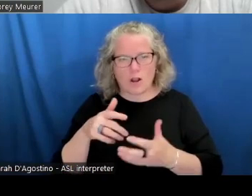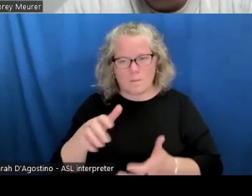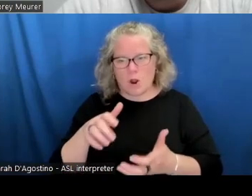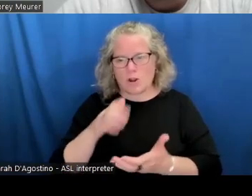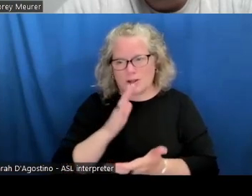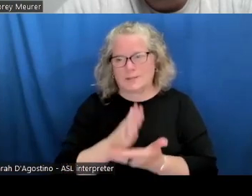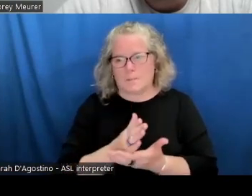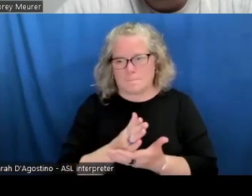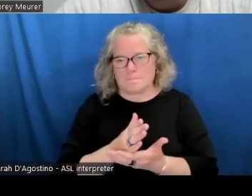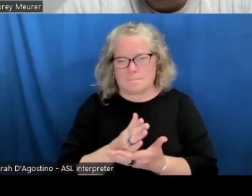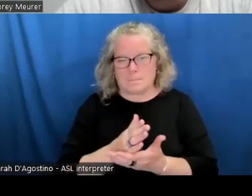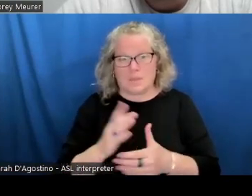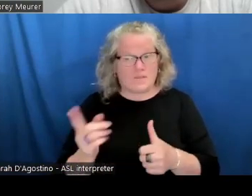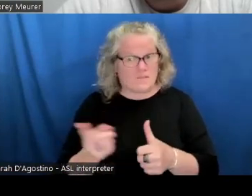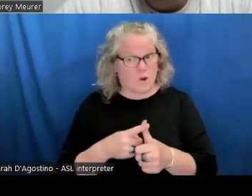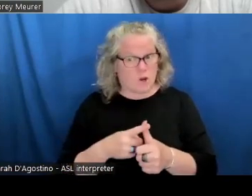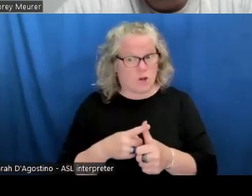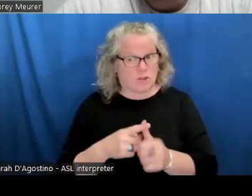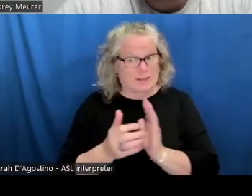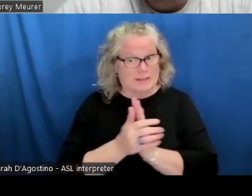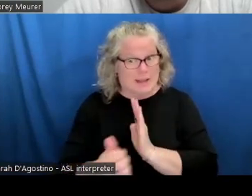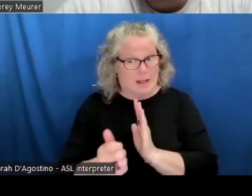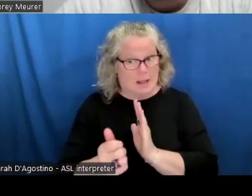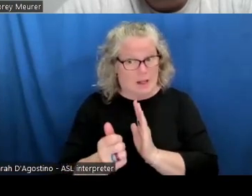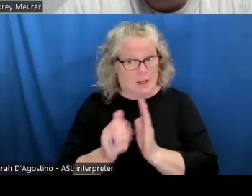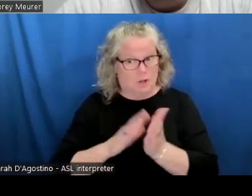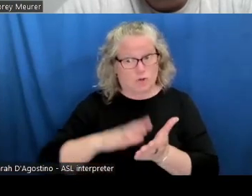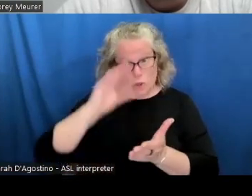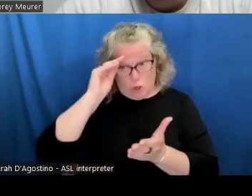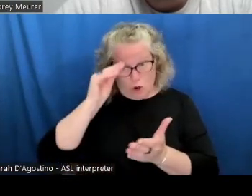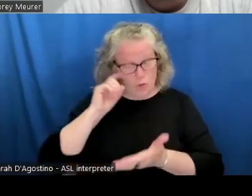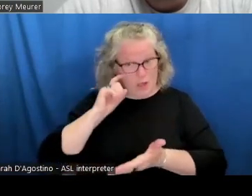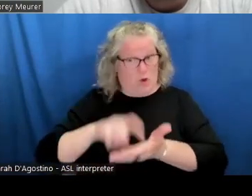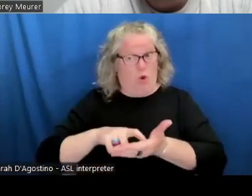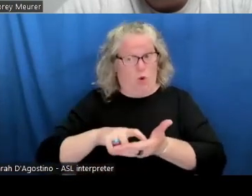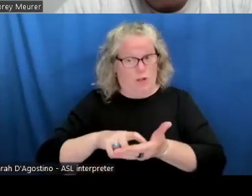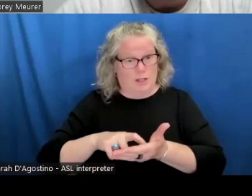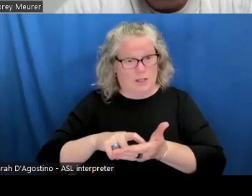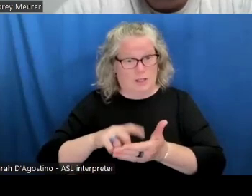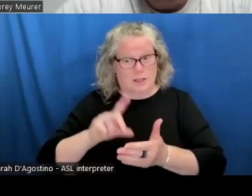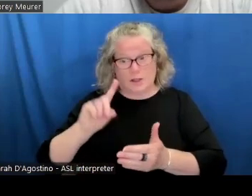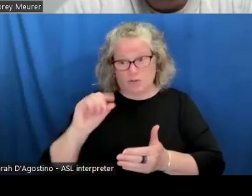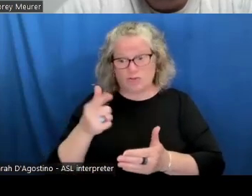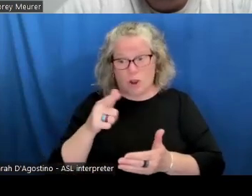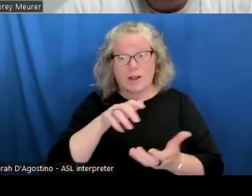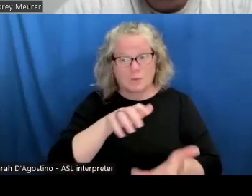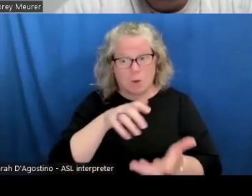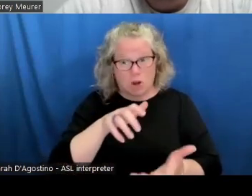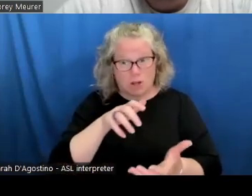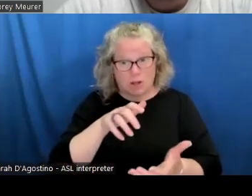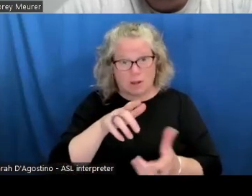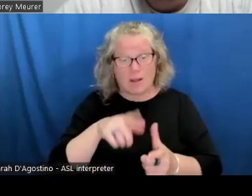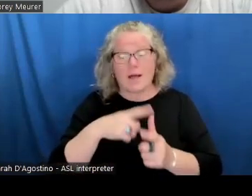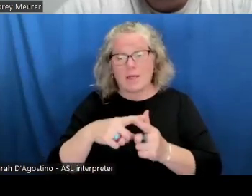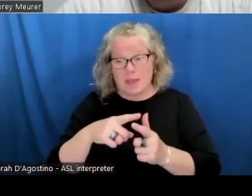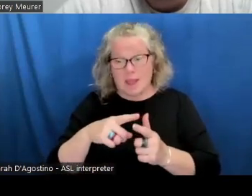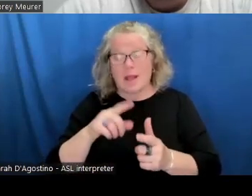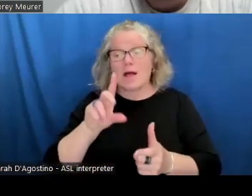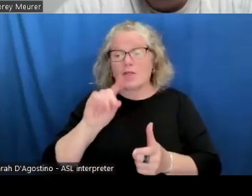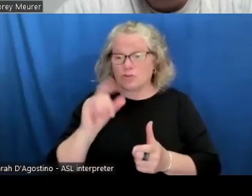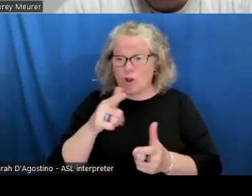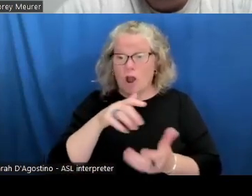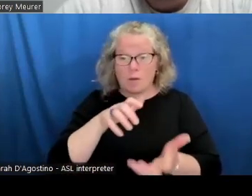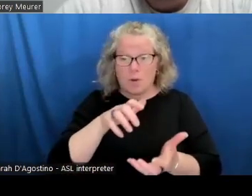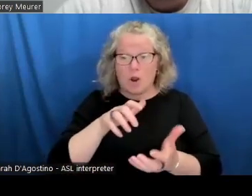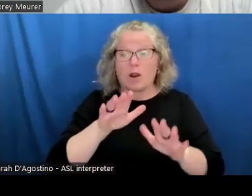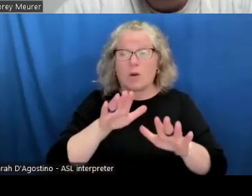barks. Once they learn how to calm the barking dog, then the owl flies back, and then they can come up with solutions.